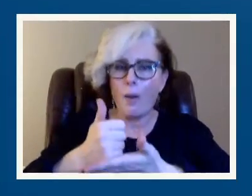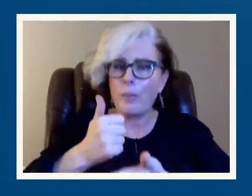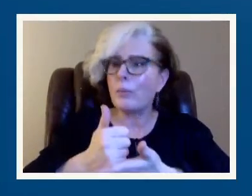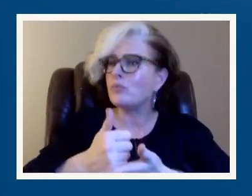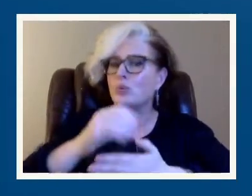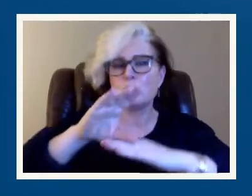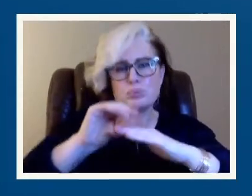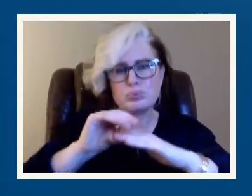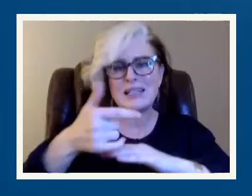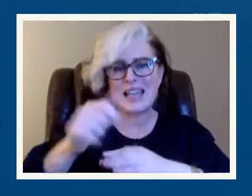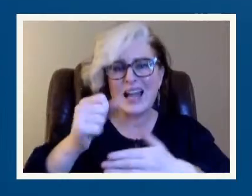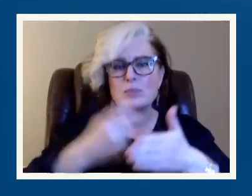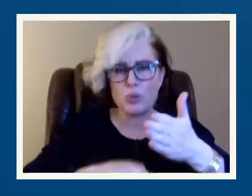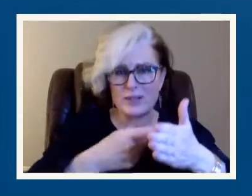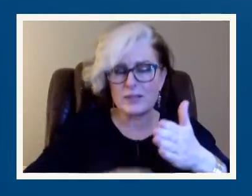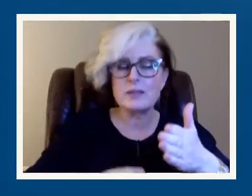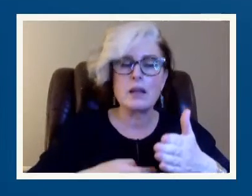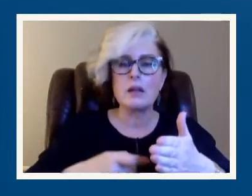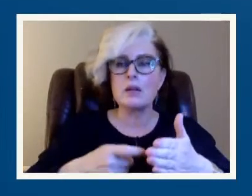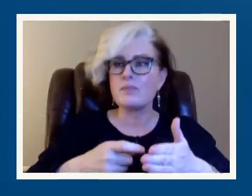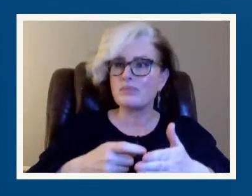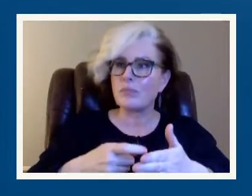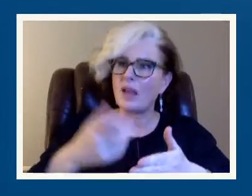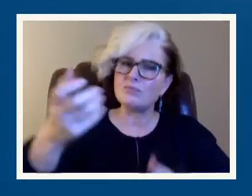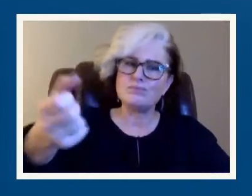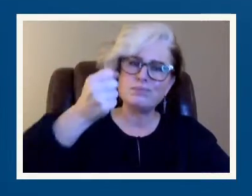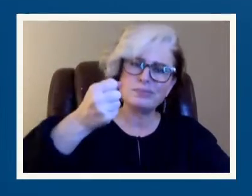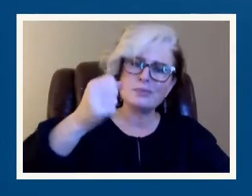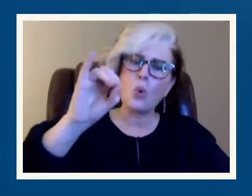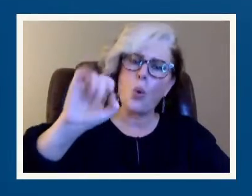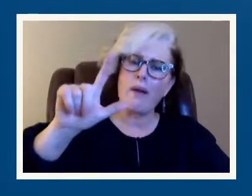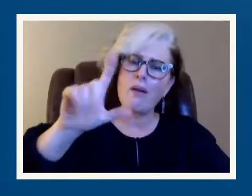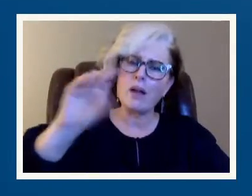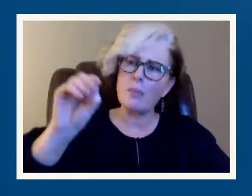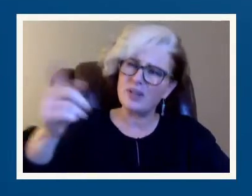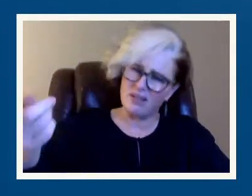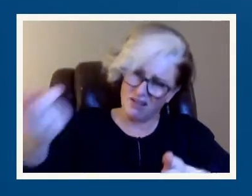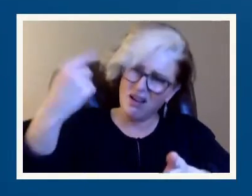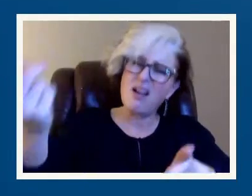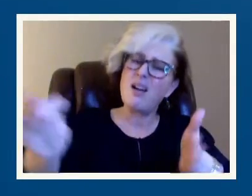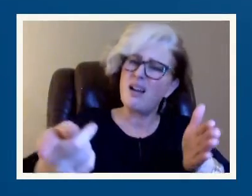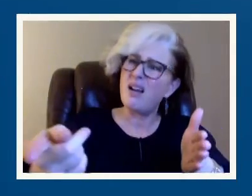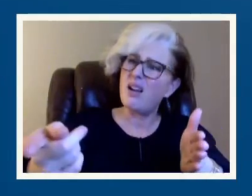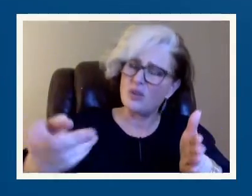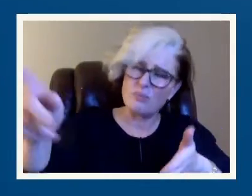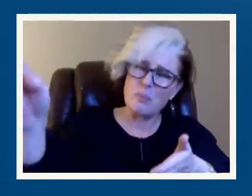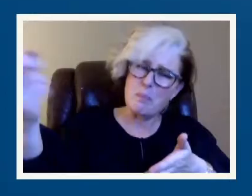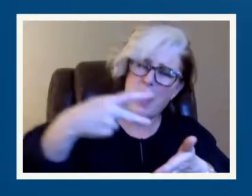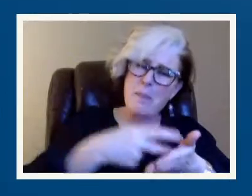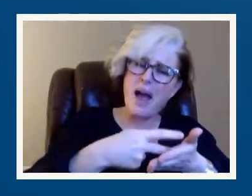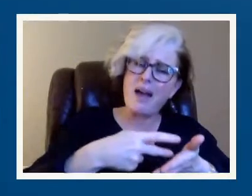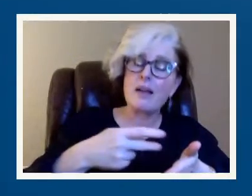prices and hold oil companies accountable and make health care more affordable? That's the choice